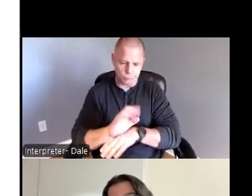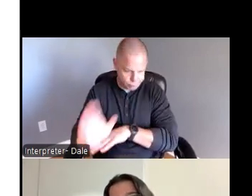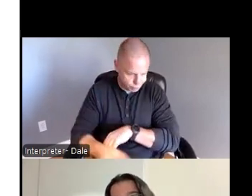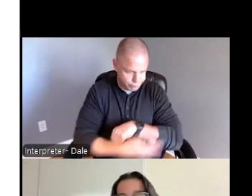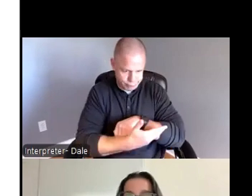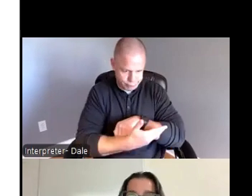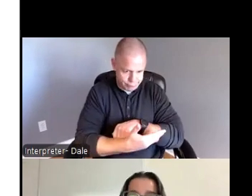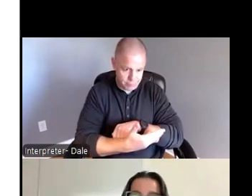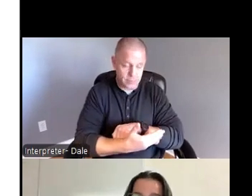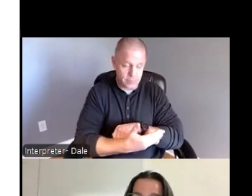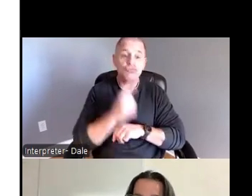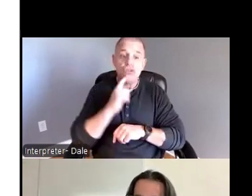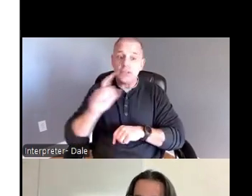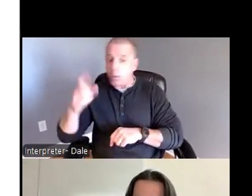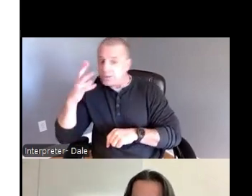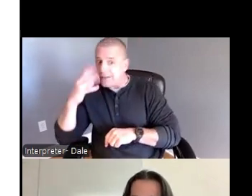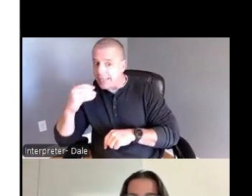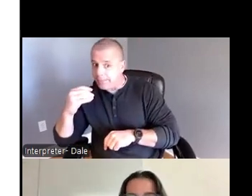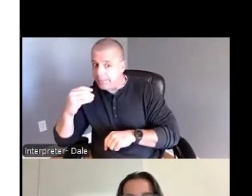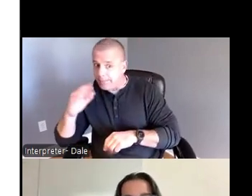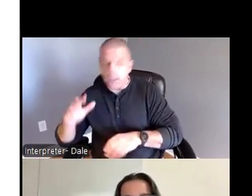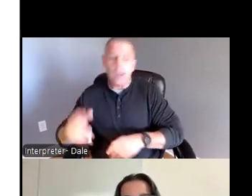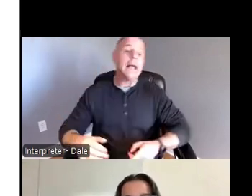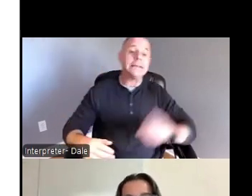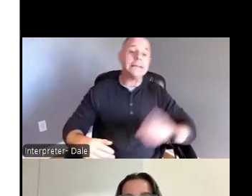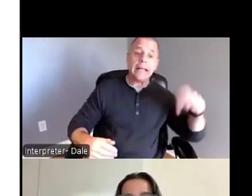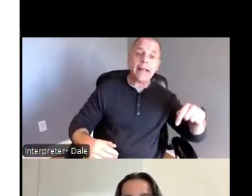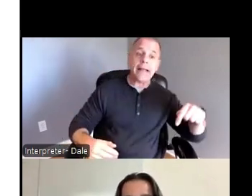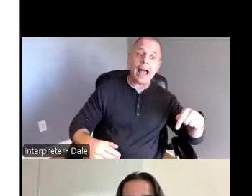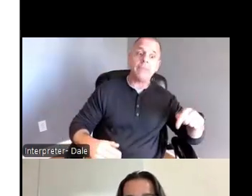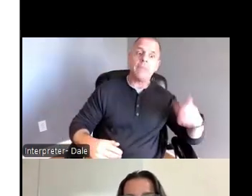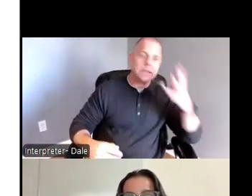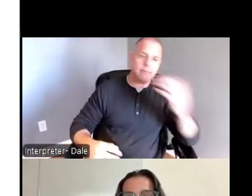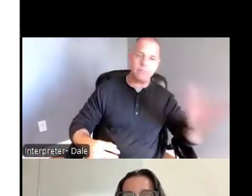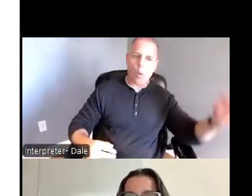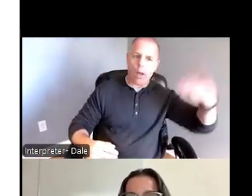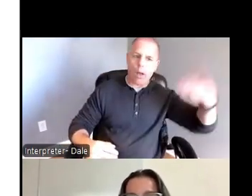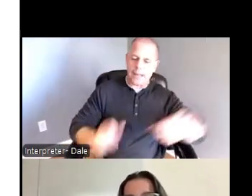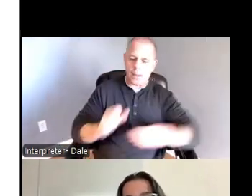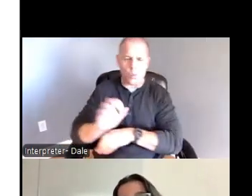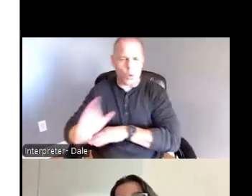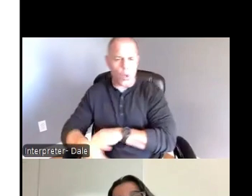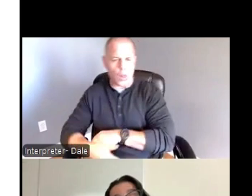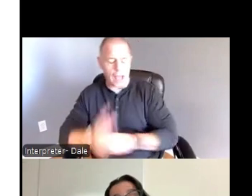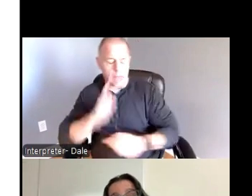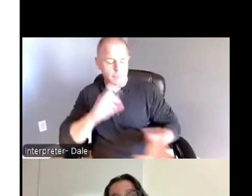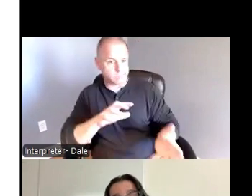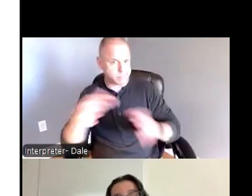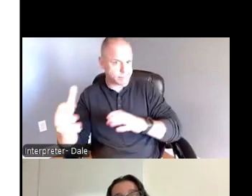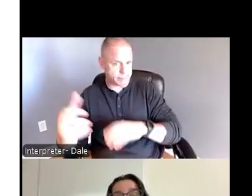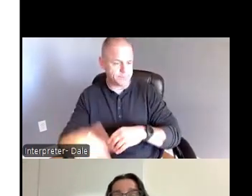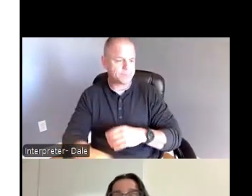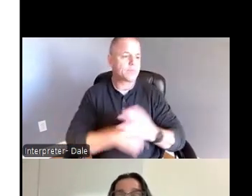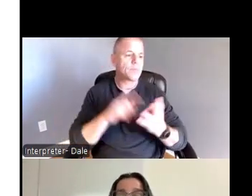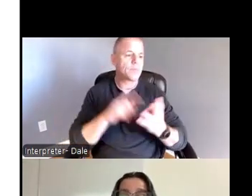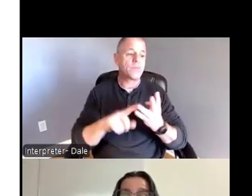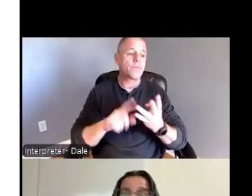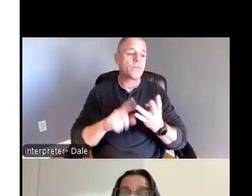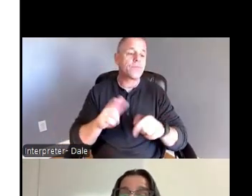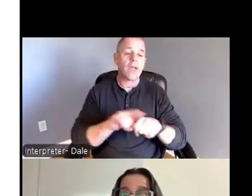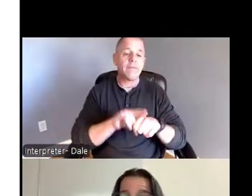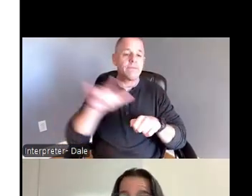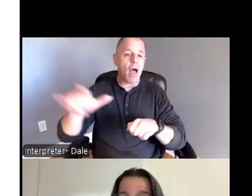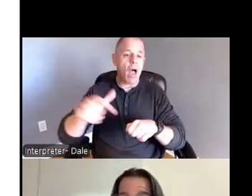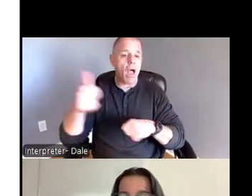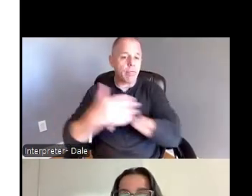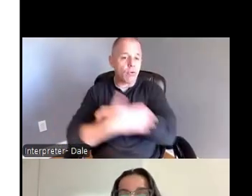to be sleeping and they are working during the day. Another way to disrupt our circadian rhythms is like jet lag when you travel between